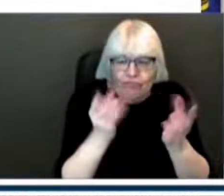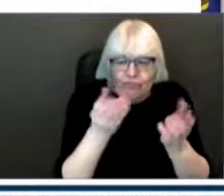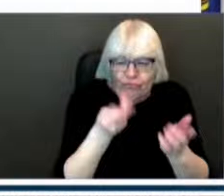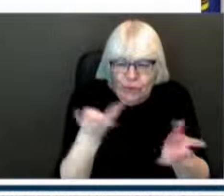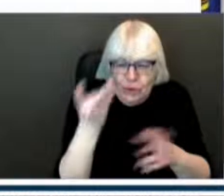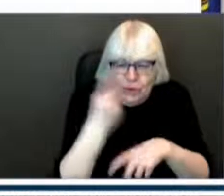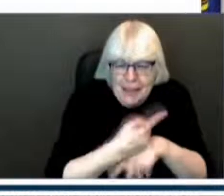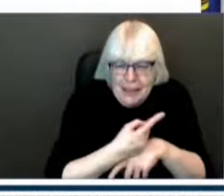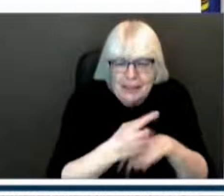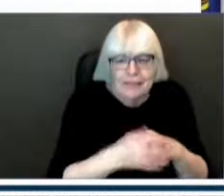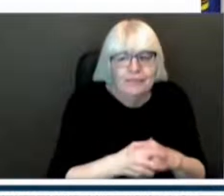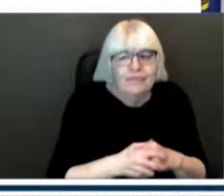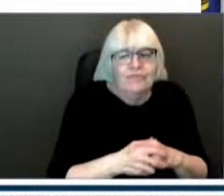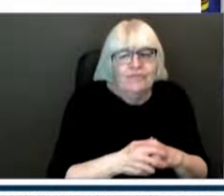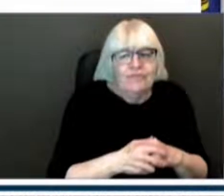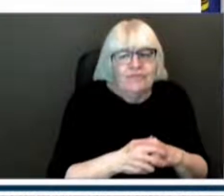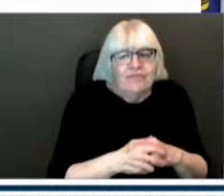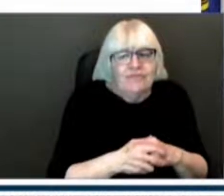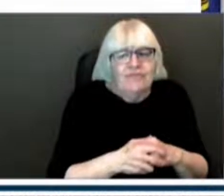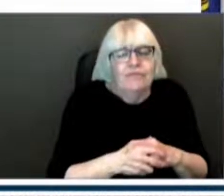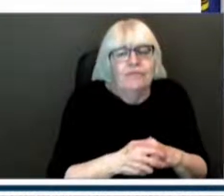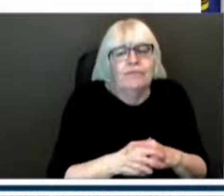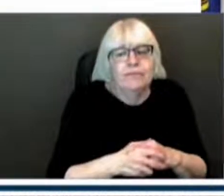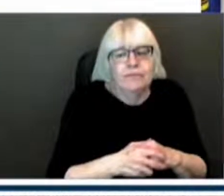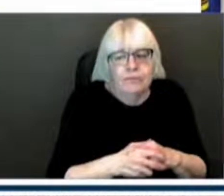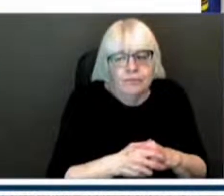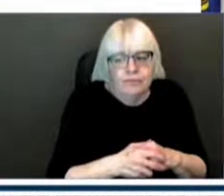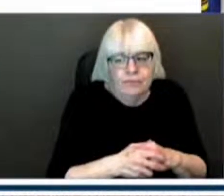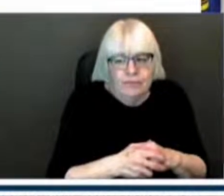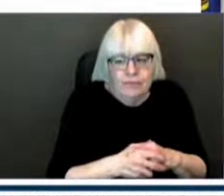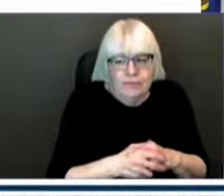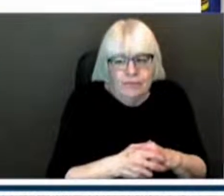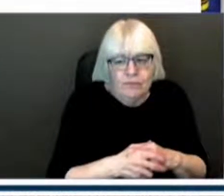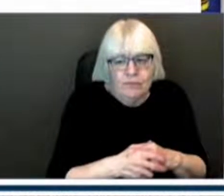that something your government is likely to pursue?